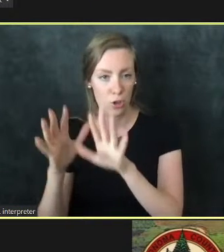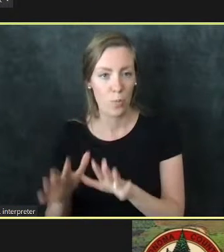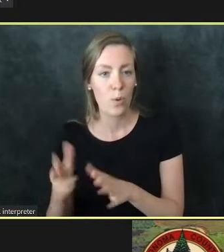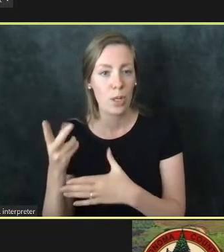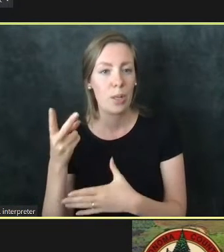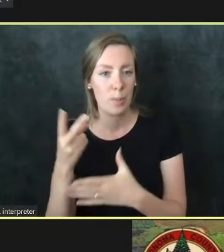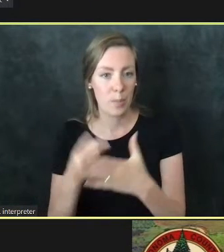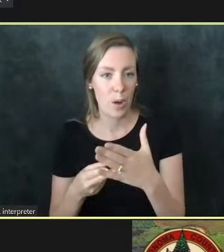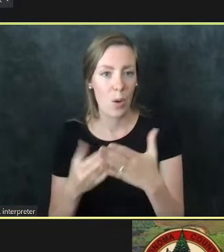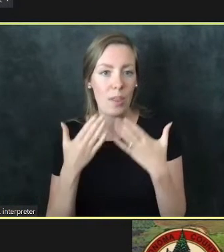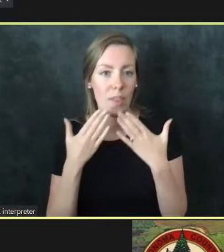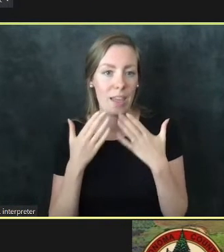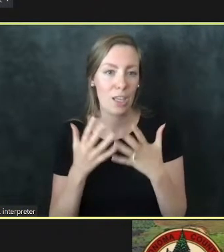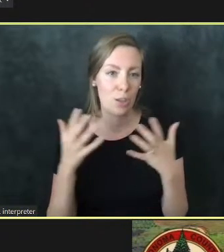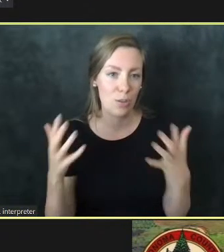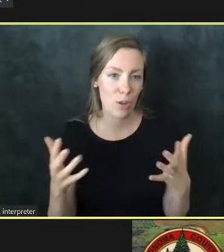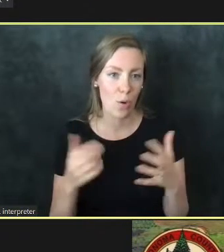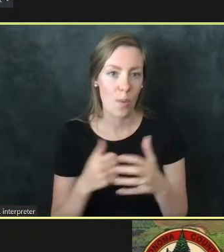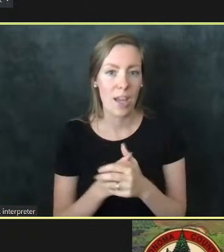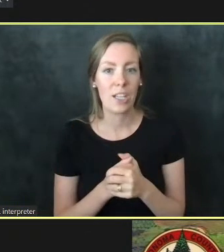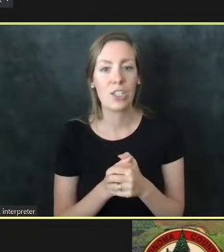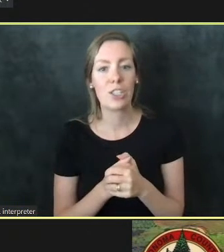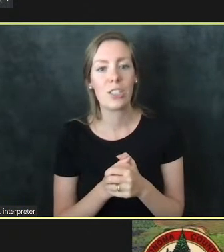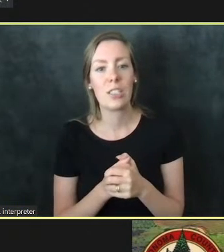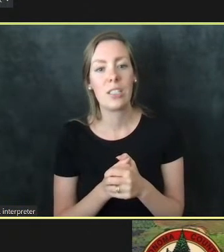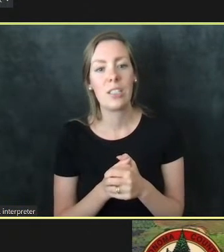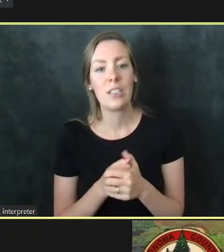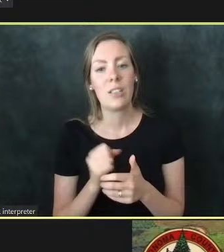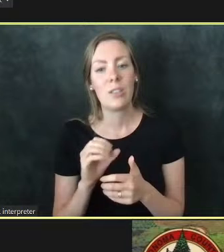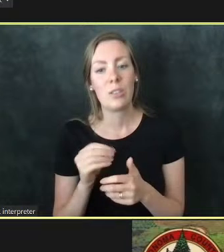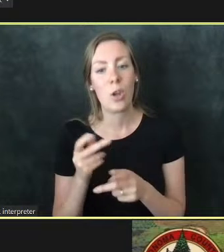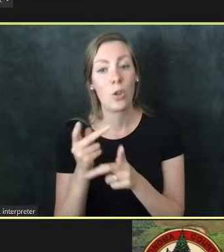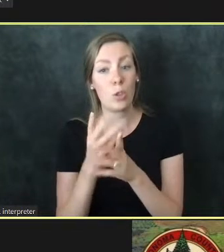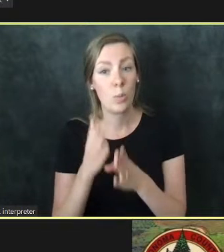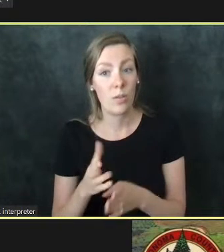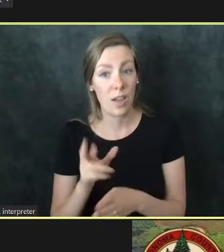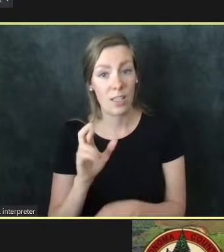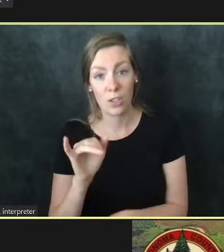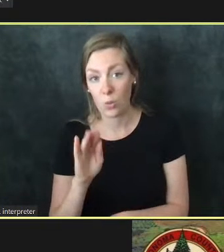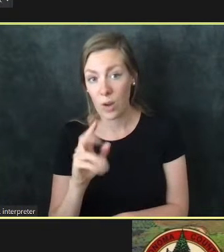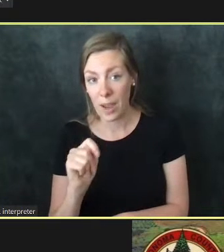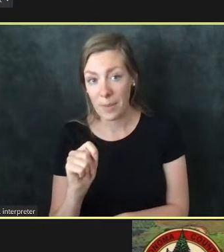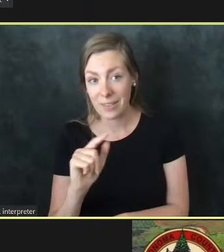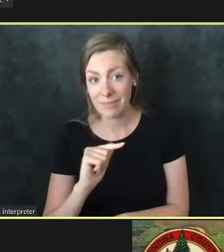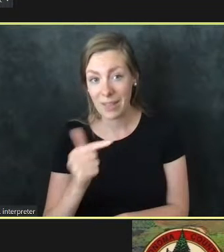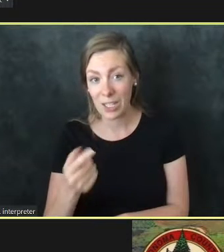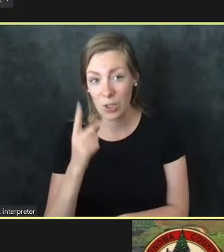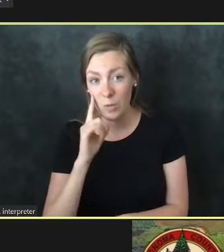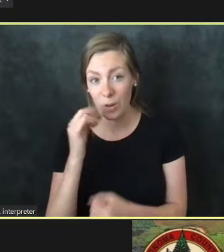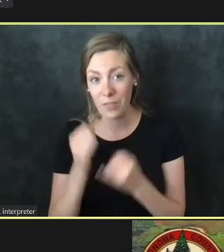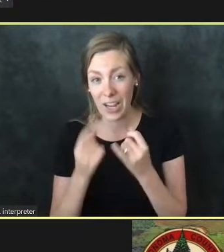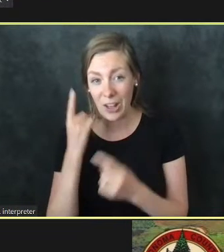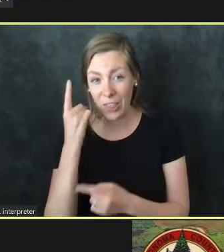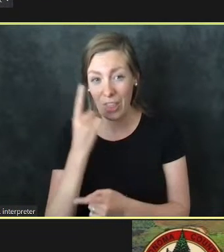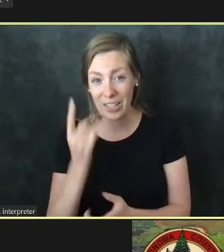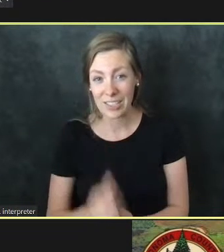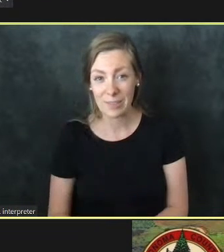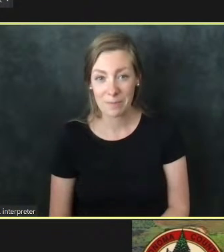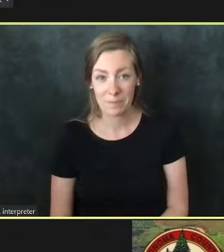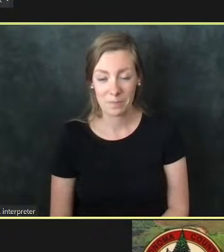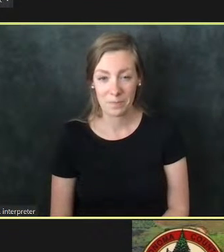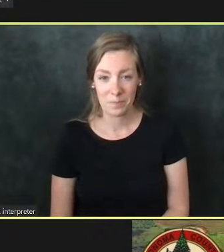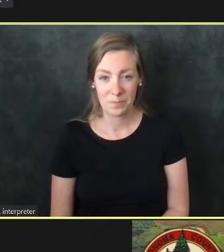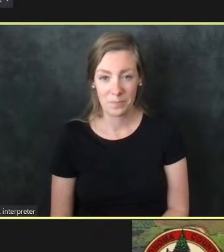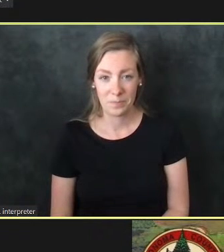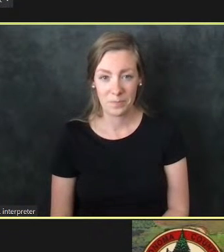Elizabeth Juan. and Odie, our ASL interpreters. So, Y Supervisor Abbott, I'll give it back to you for final thoughts. intérprete de